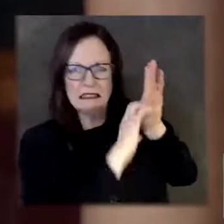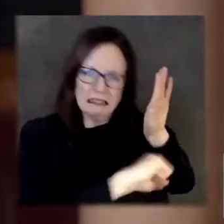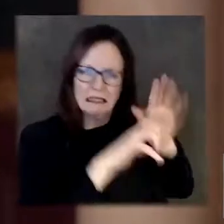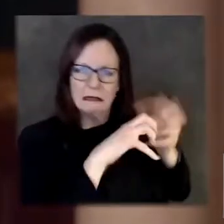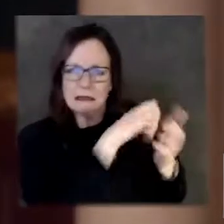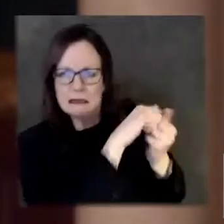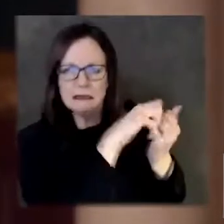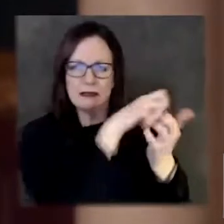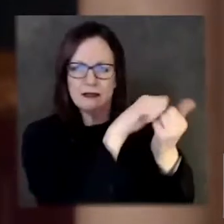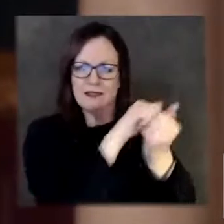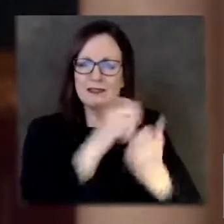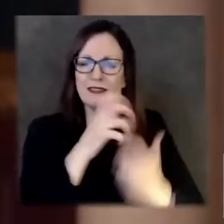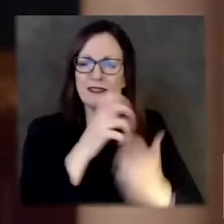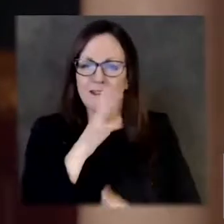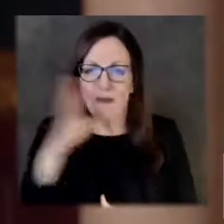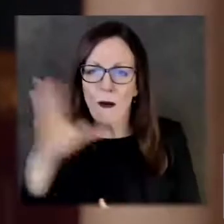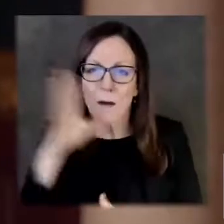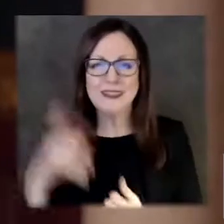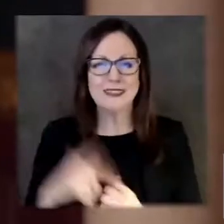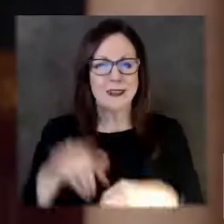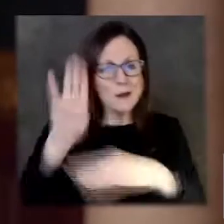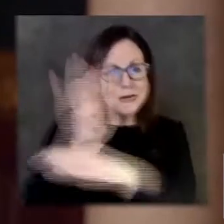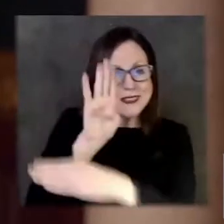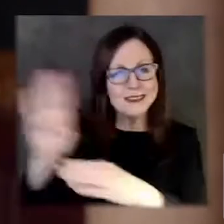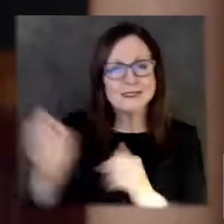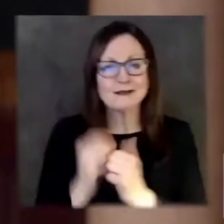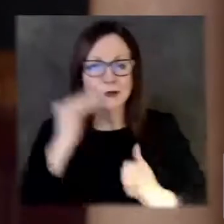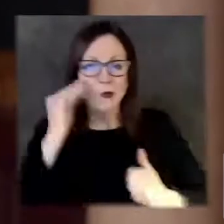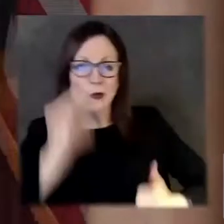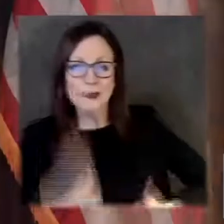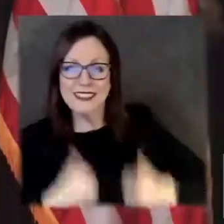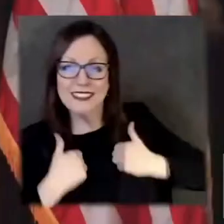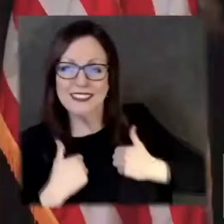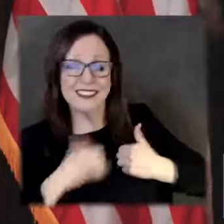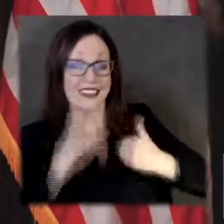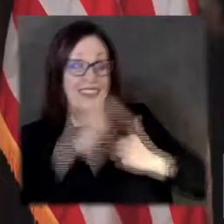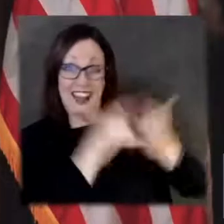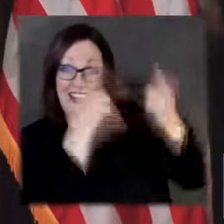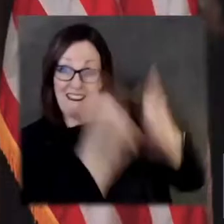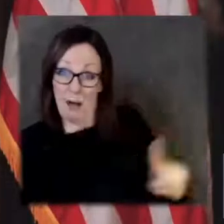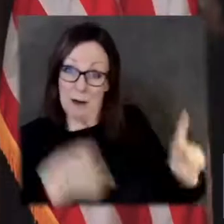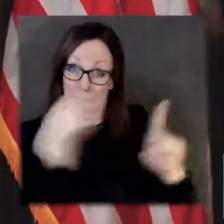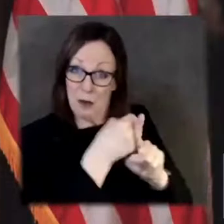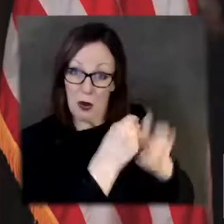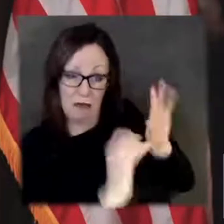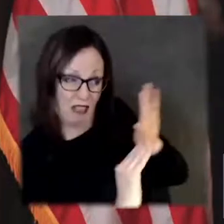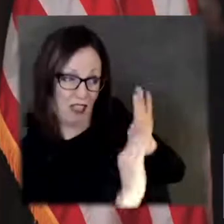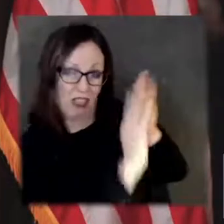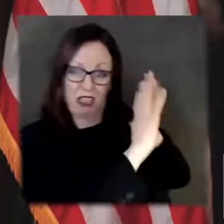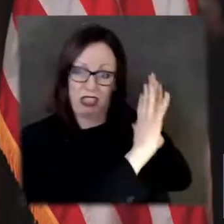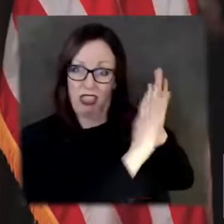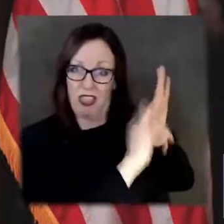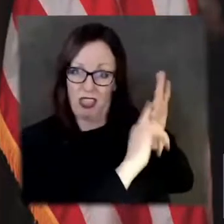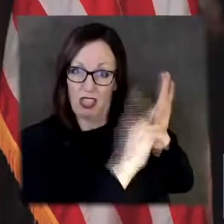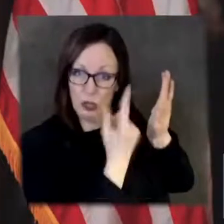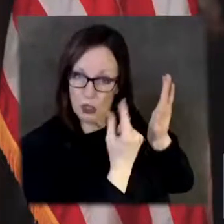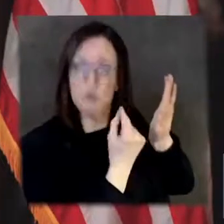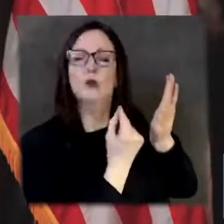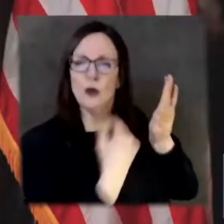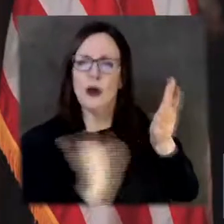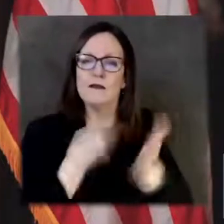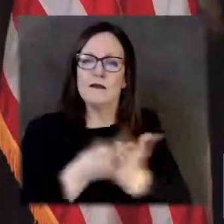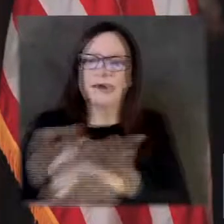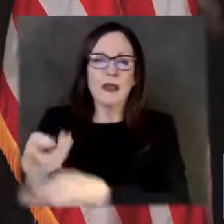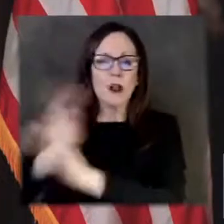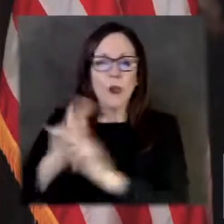critical role in our work to build a more sustainable future. That's why we are investing in farming innovation